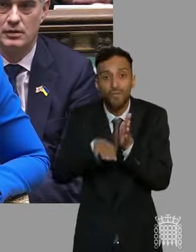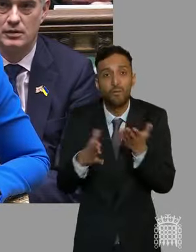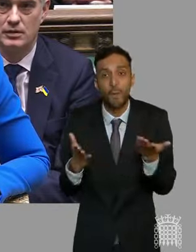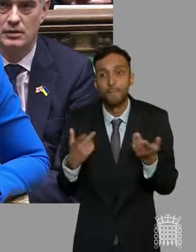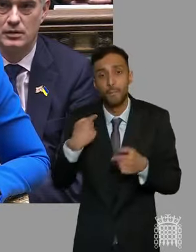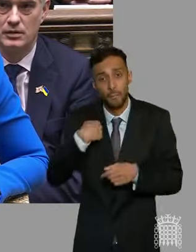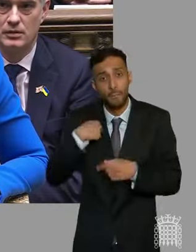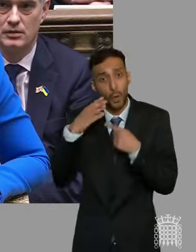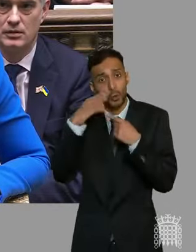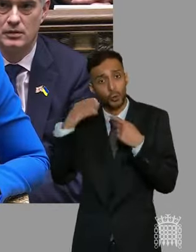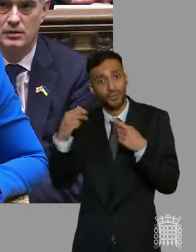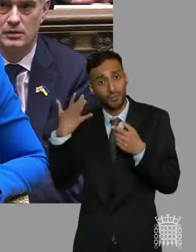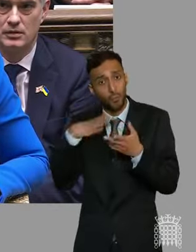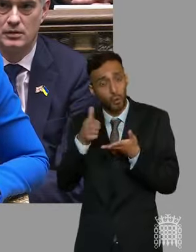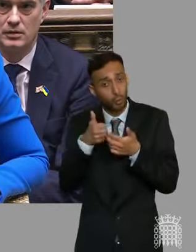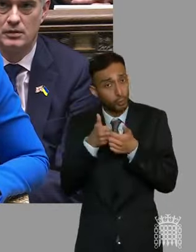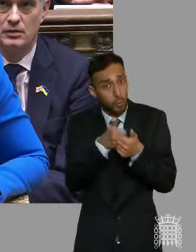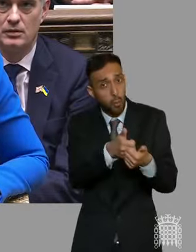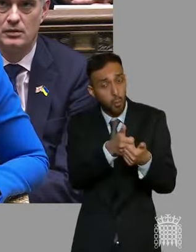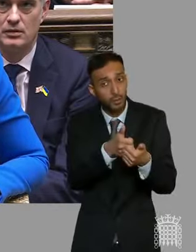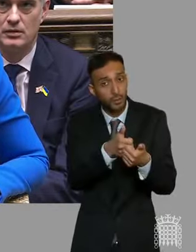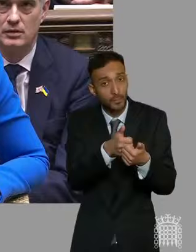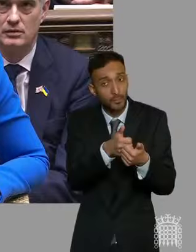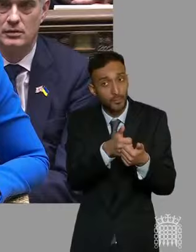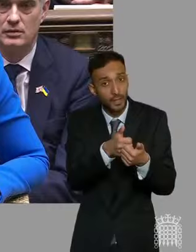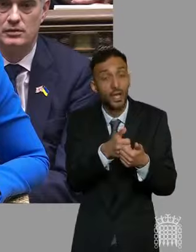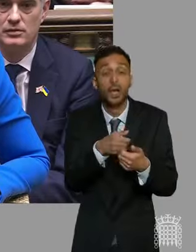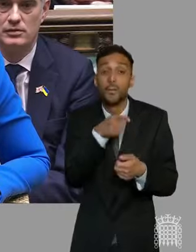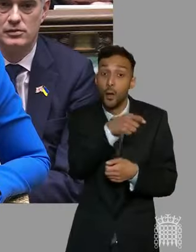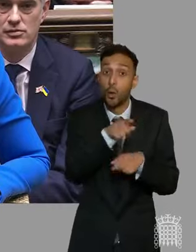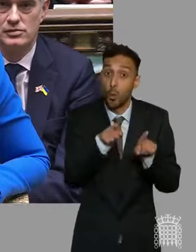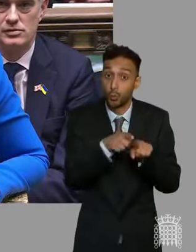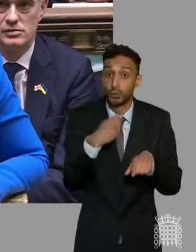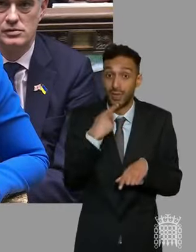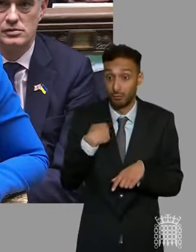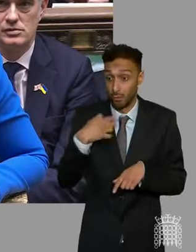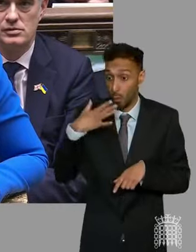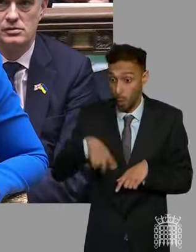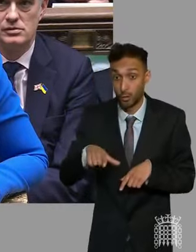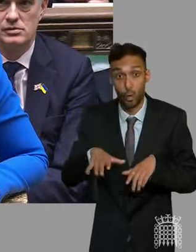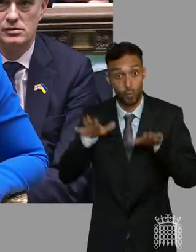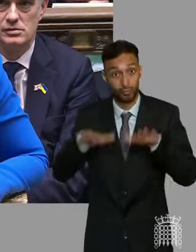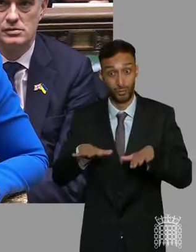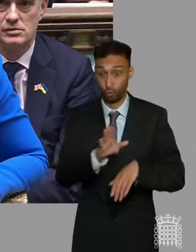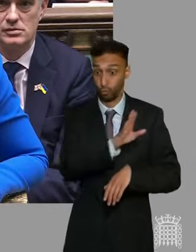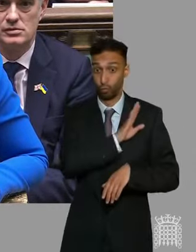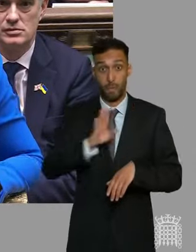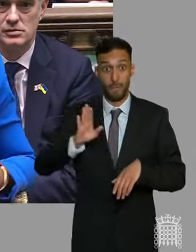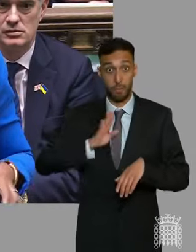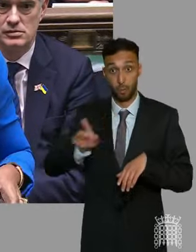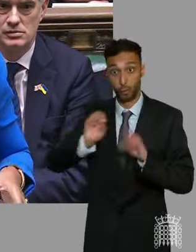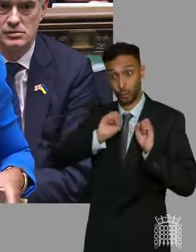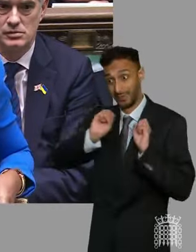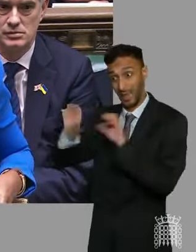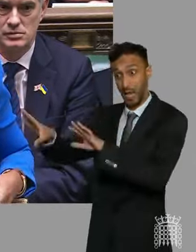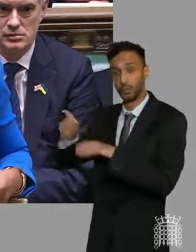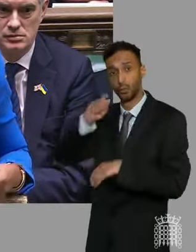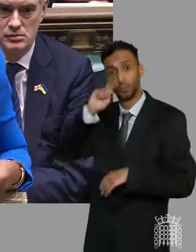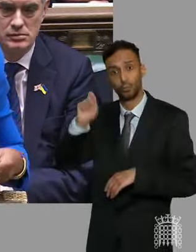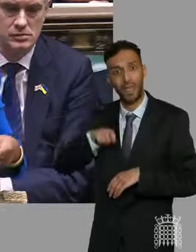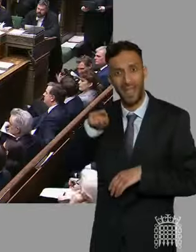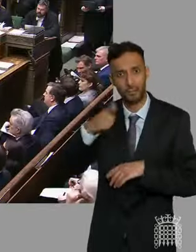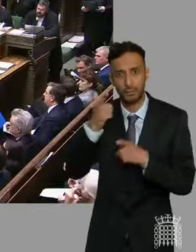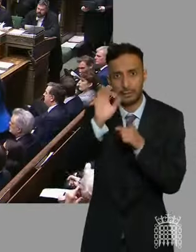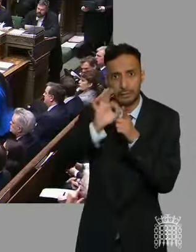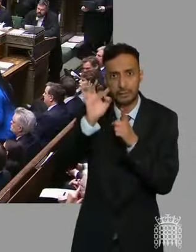on the ground in Ukraine. We haven't seen the detail of any proposals. Would his new spending plans allow him to fund this commitment